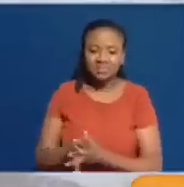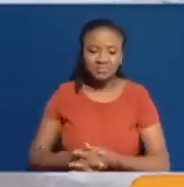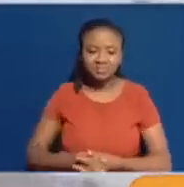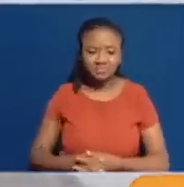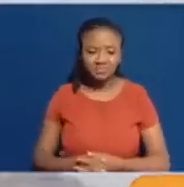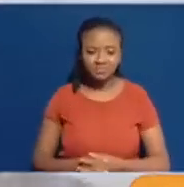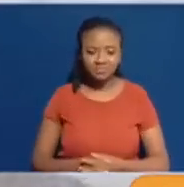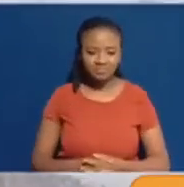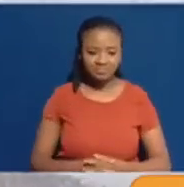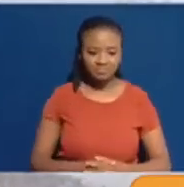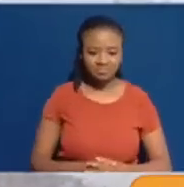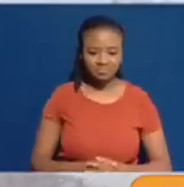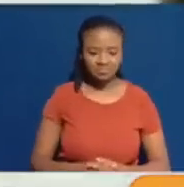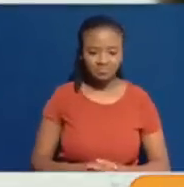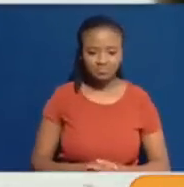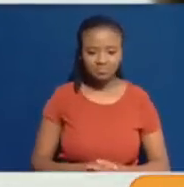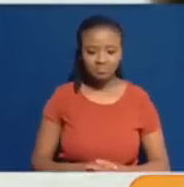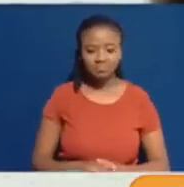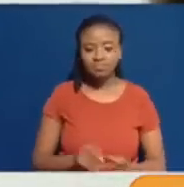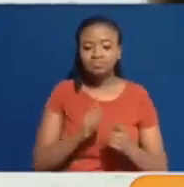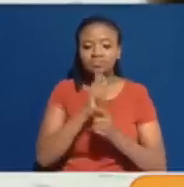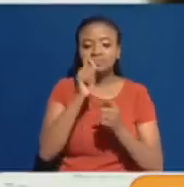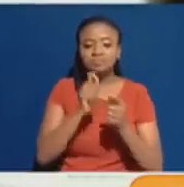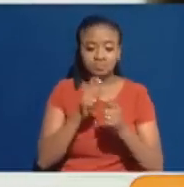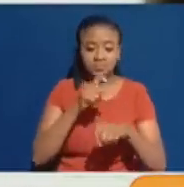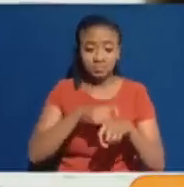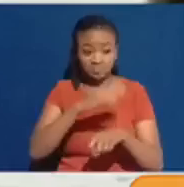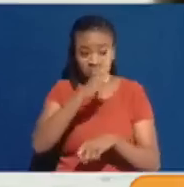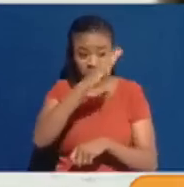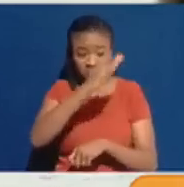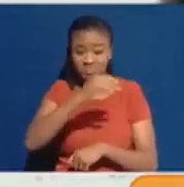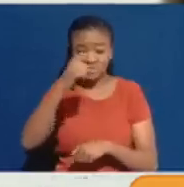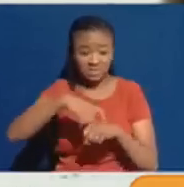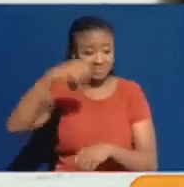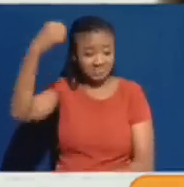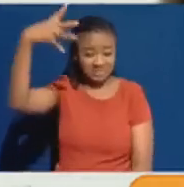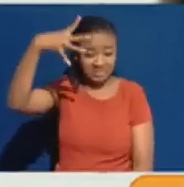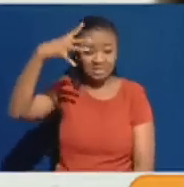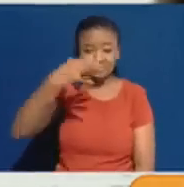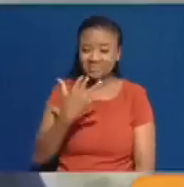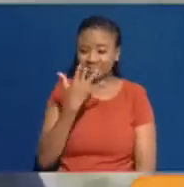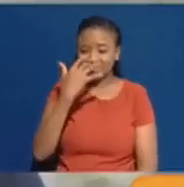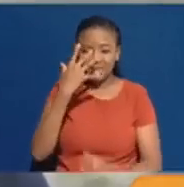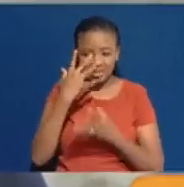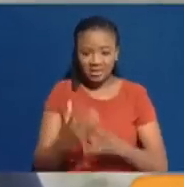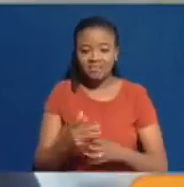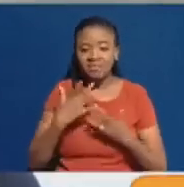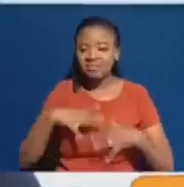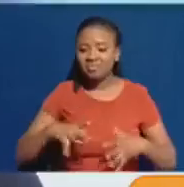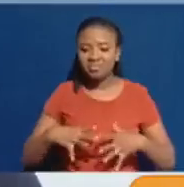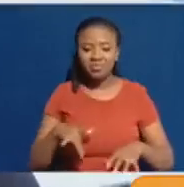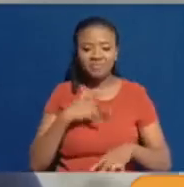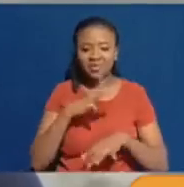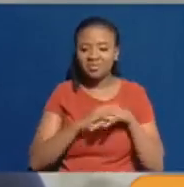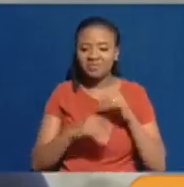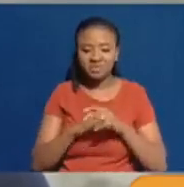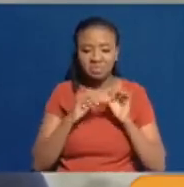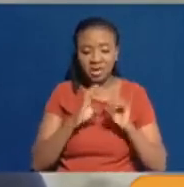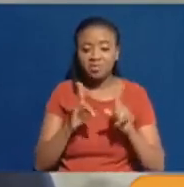heavy stench, especially in the afternoon when the sun is up. Watu hayuko comfortable. Hata samaki ukienda